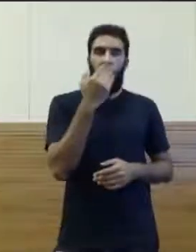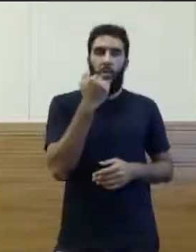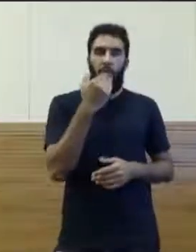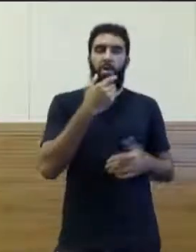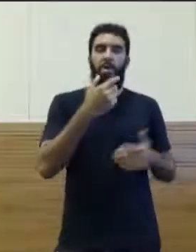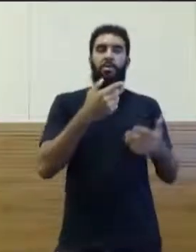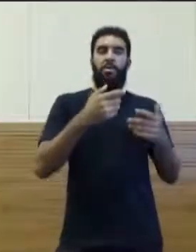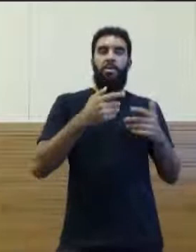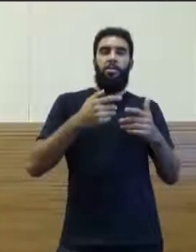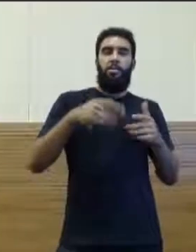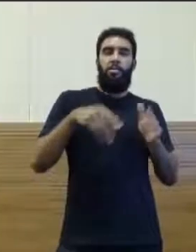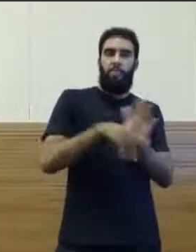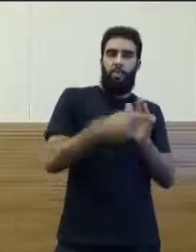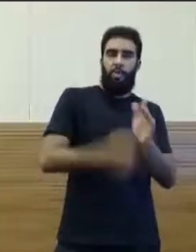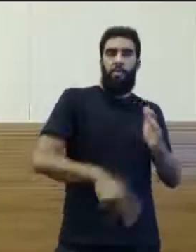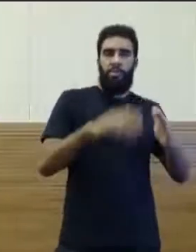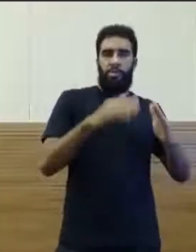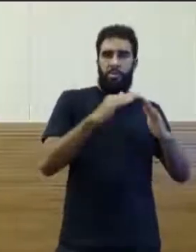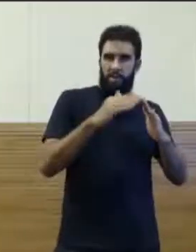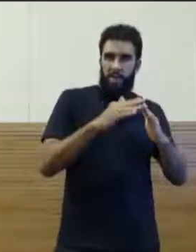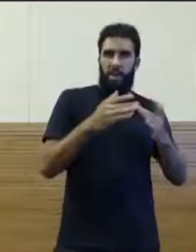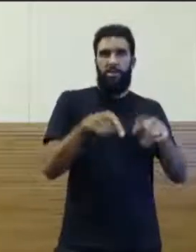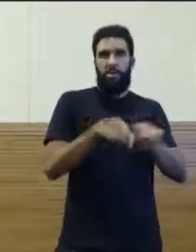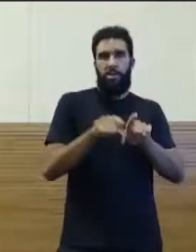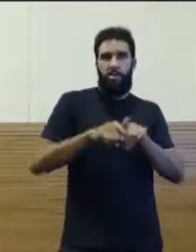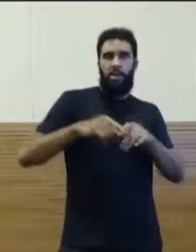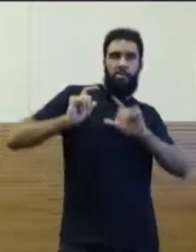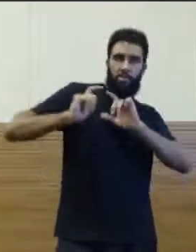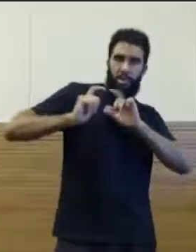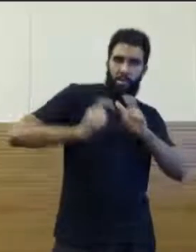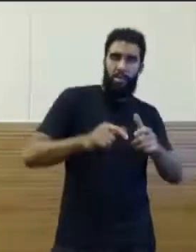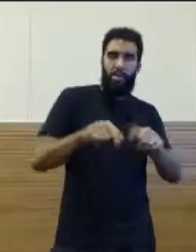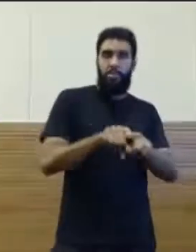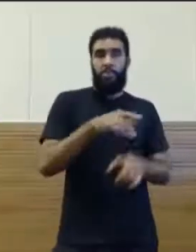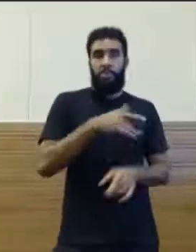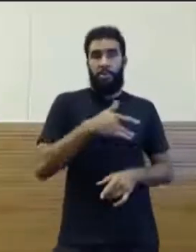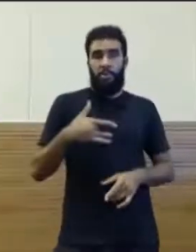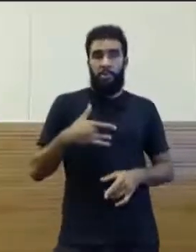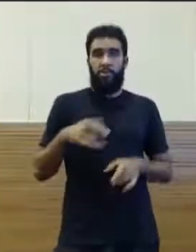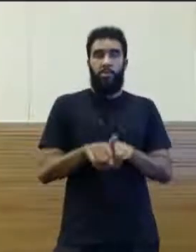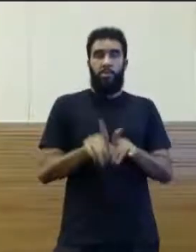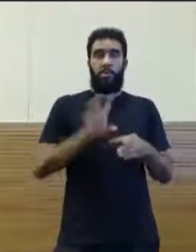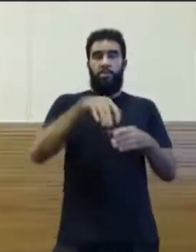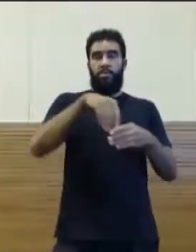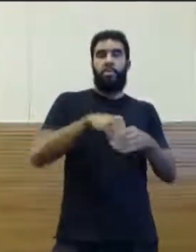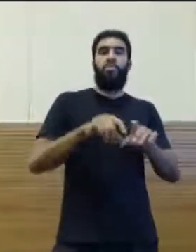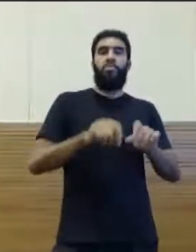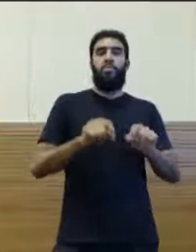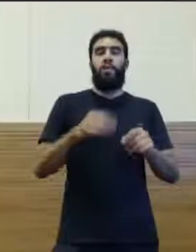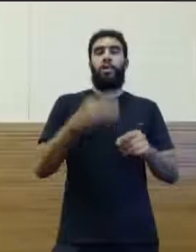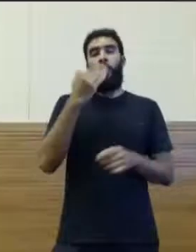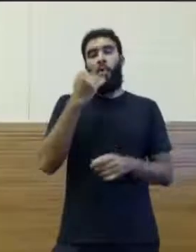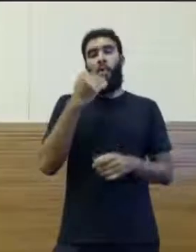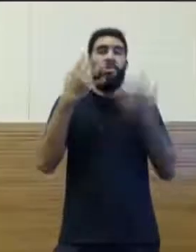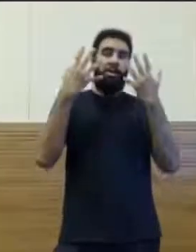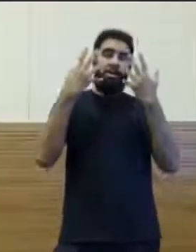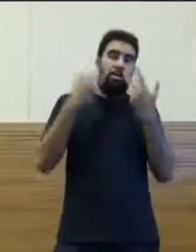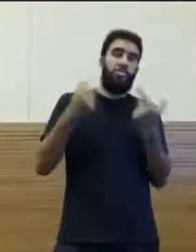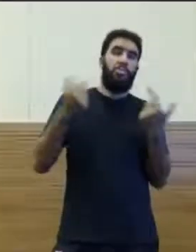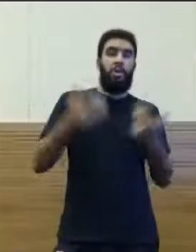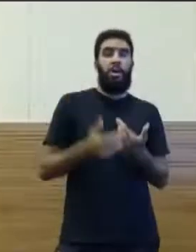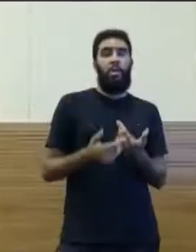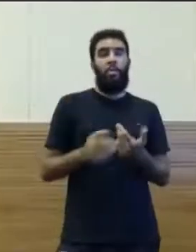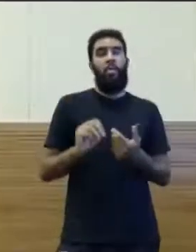homemade food, culinary traditions that are part of our culture and based